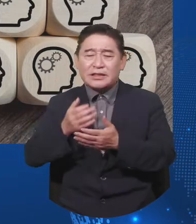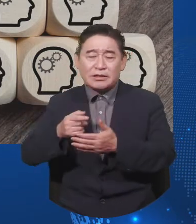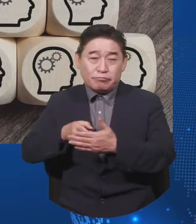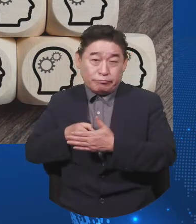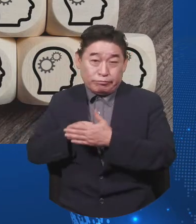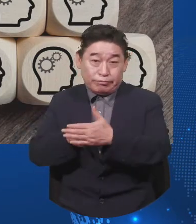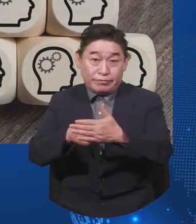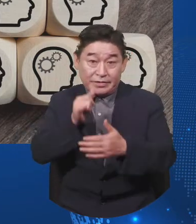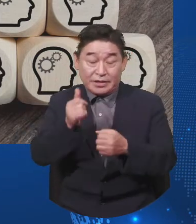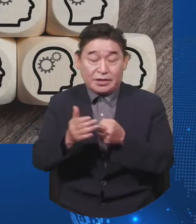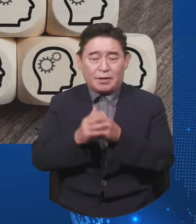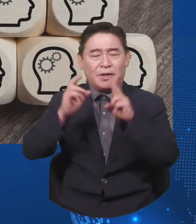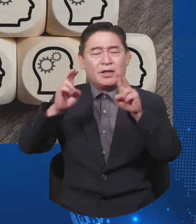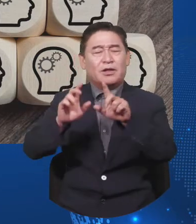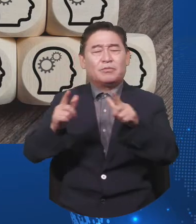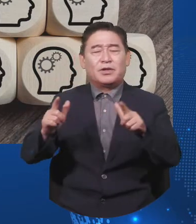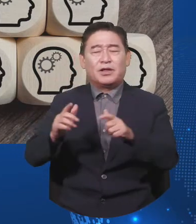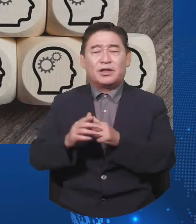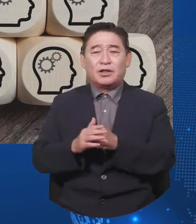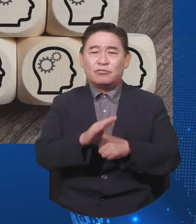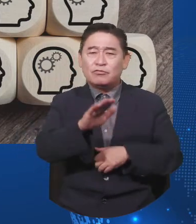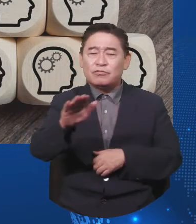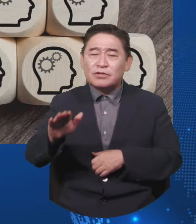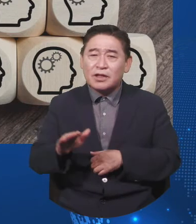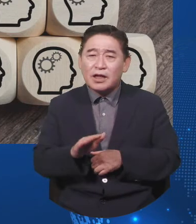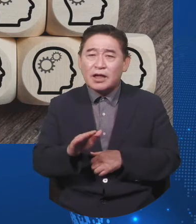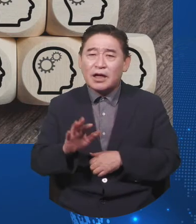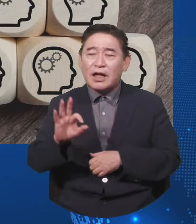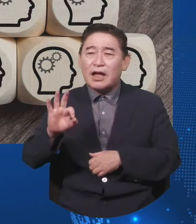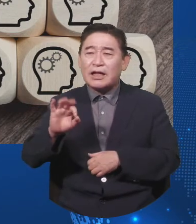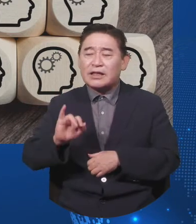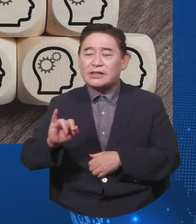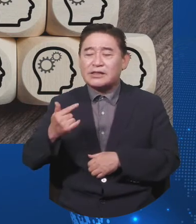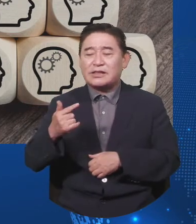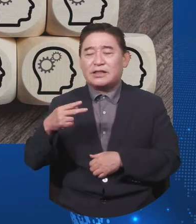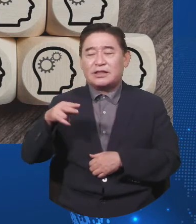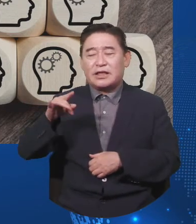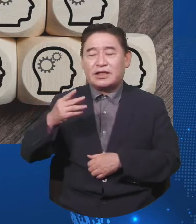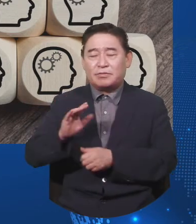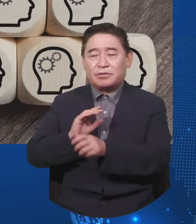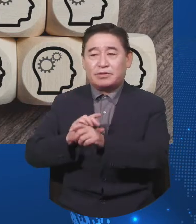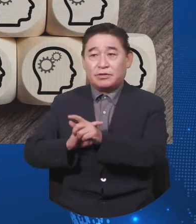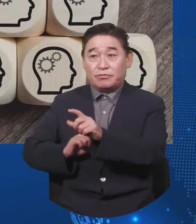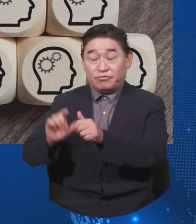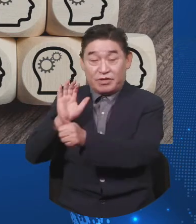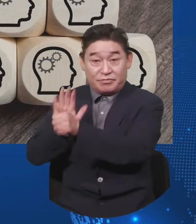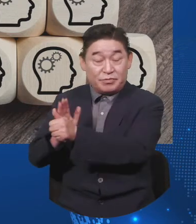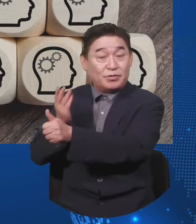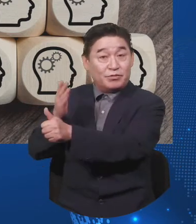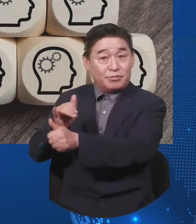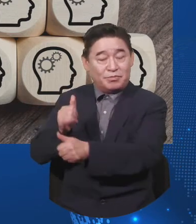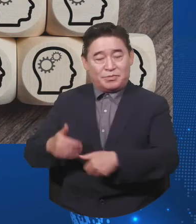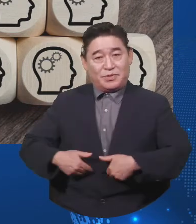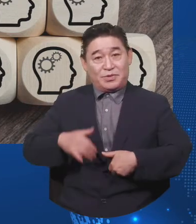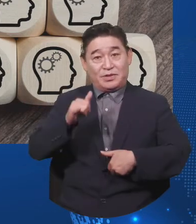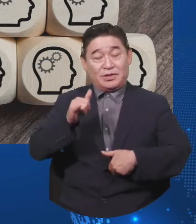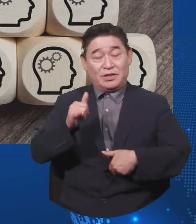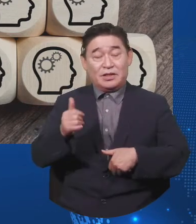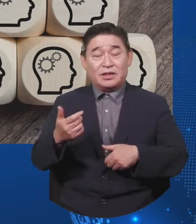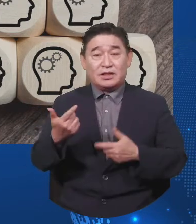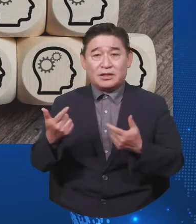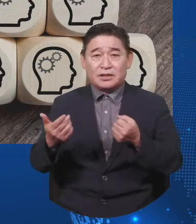differently, for profit and development initiatives or incentives to coincide.